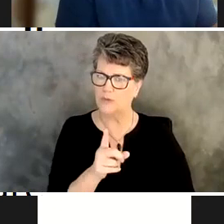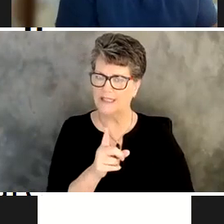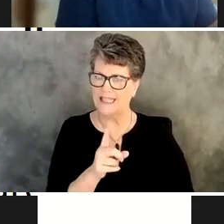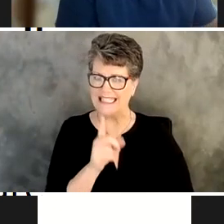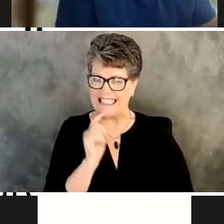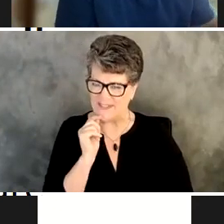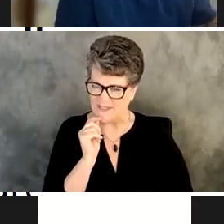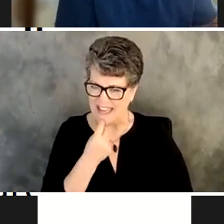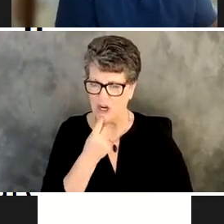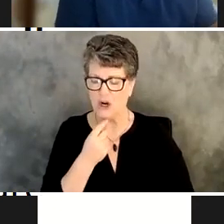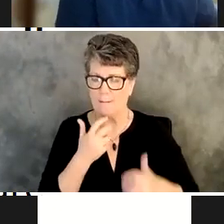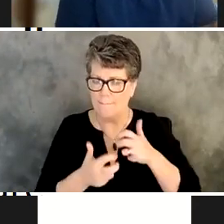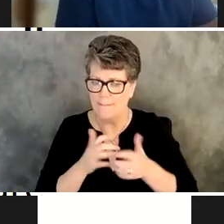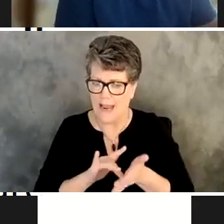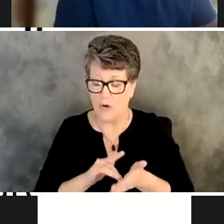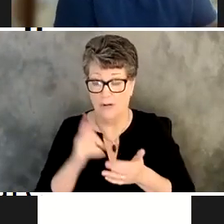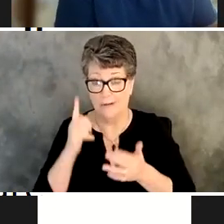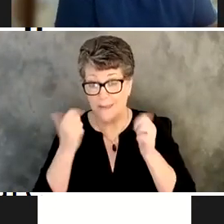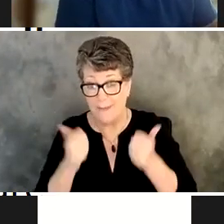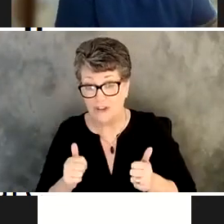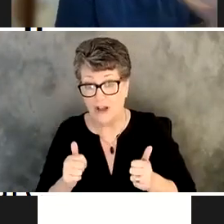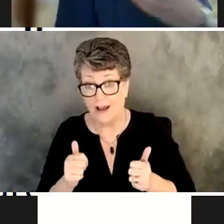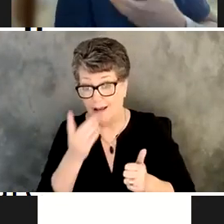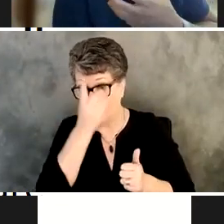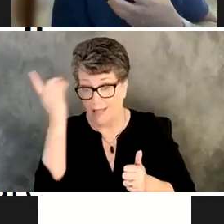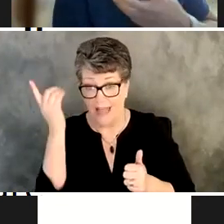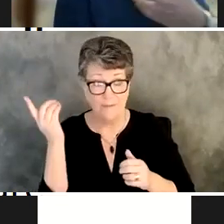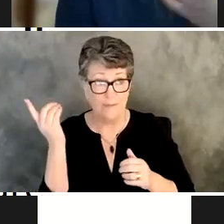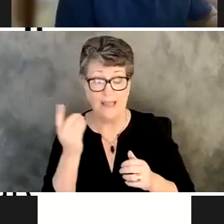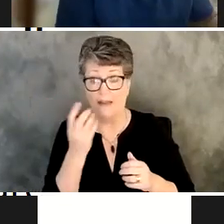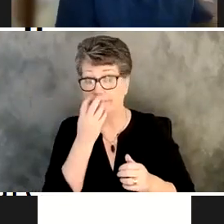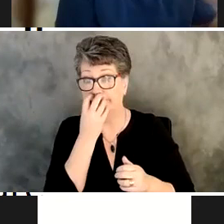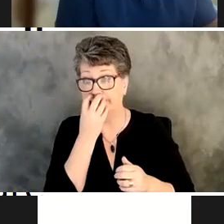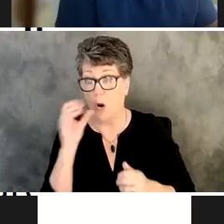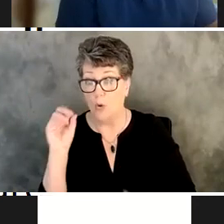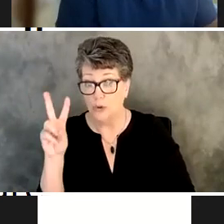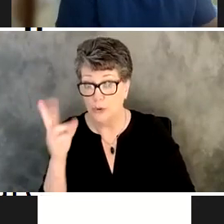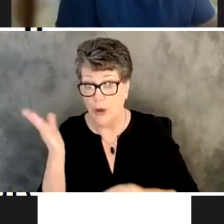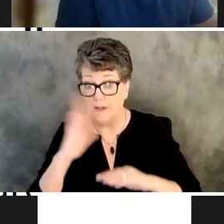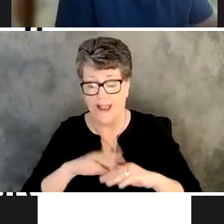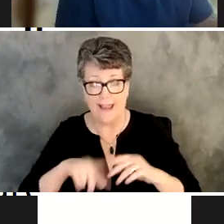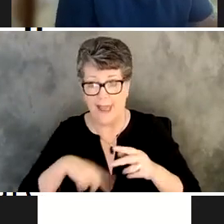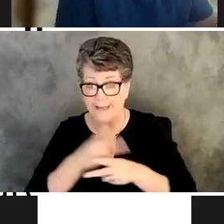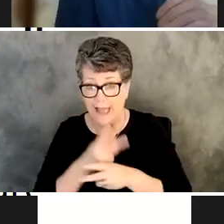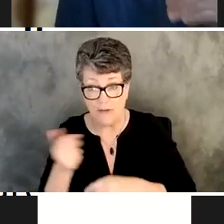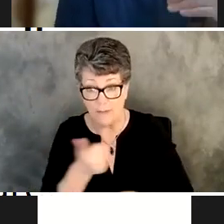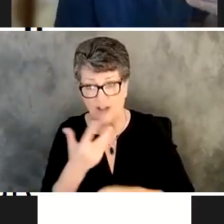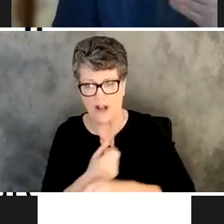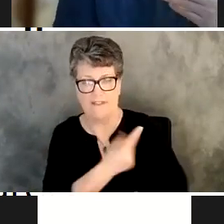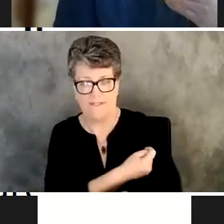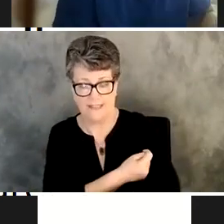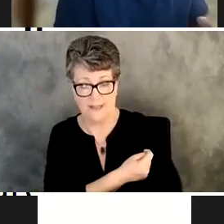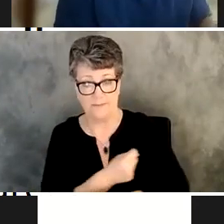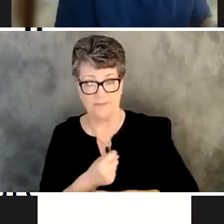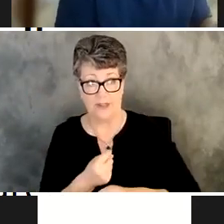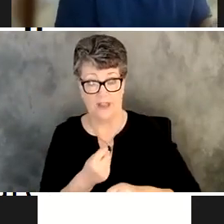severe medical issues like dementia, where they just have to be in bed all day, or they're on oxygen, or they can't care for themselves. If anybody was gonna